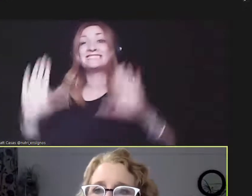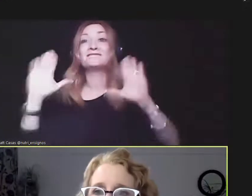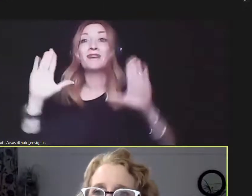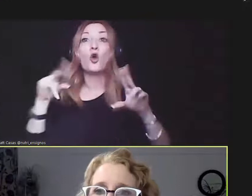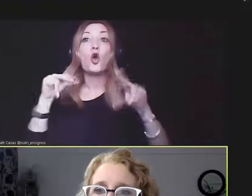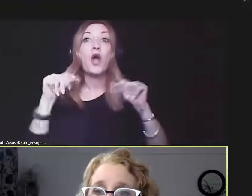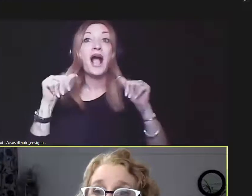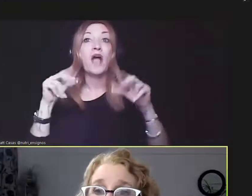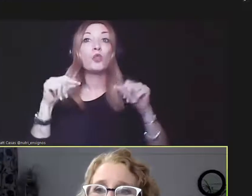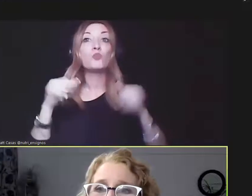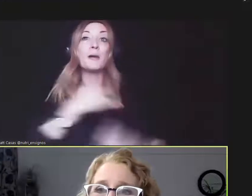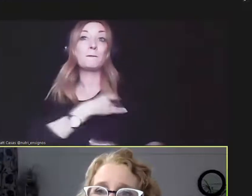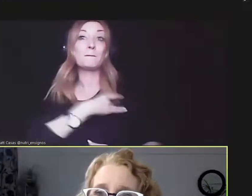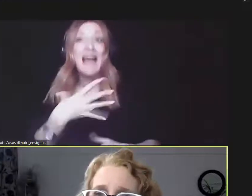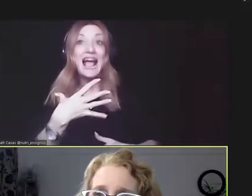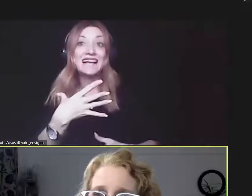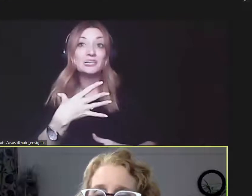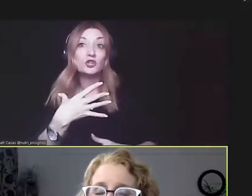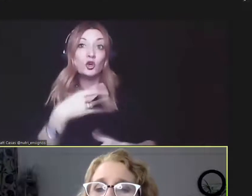please start reading